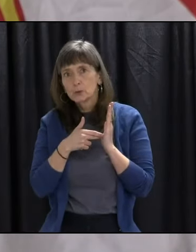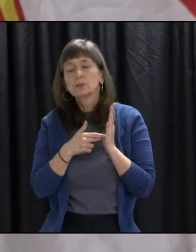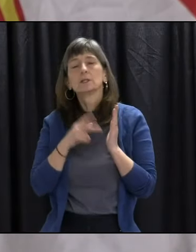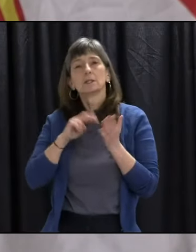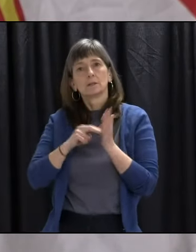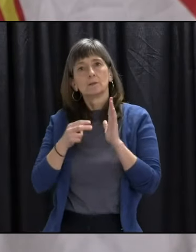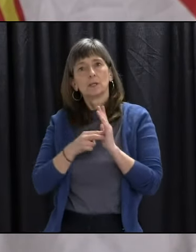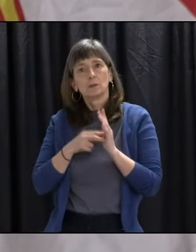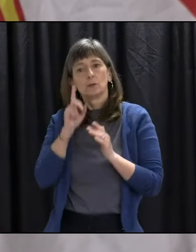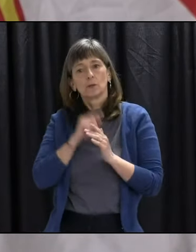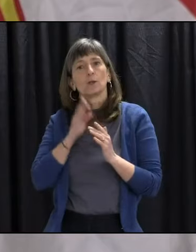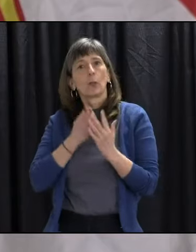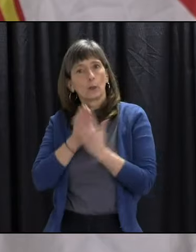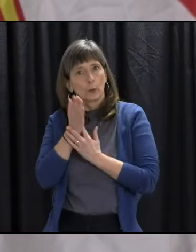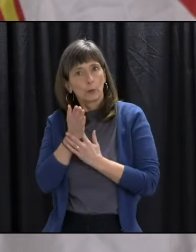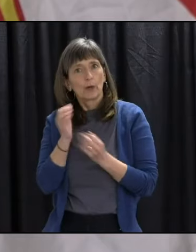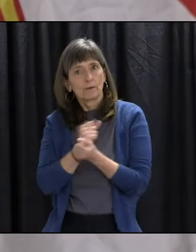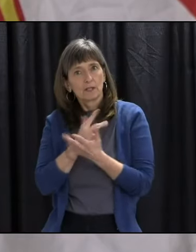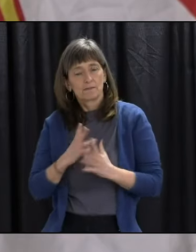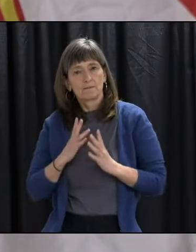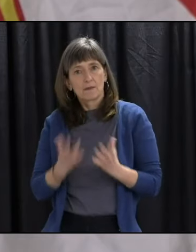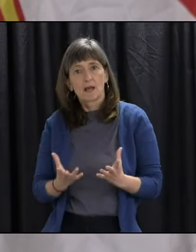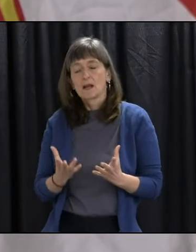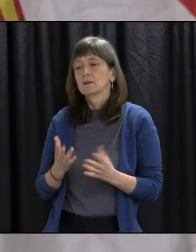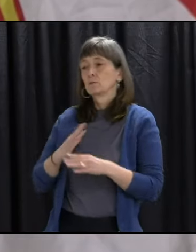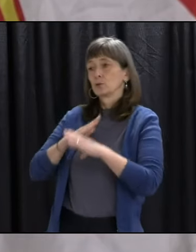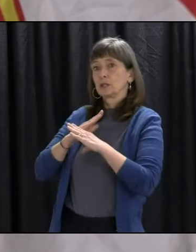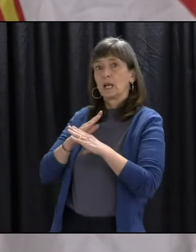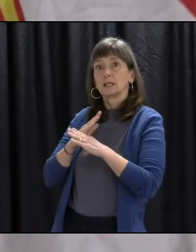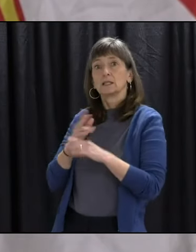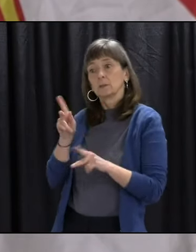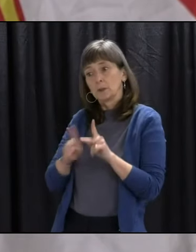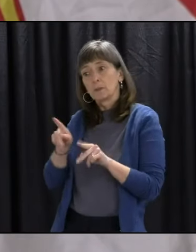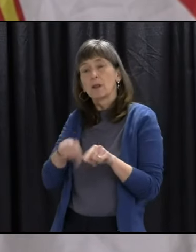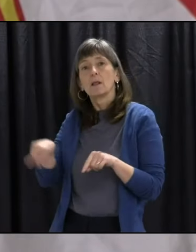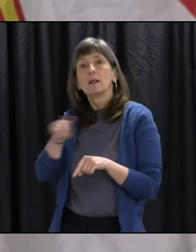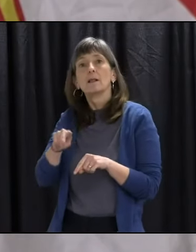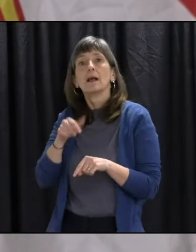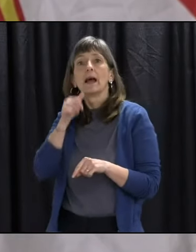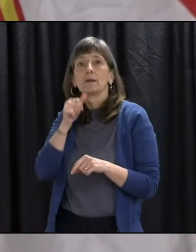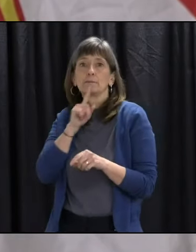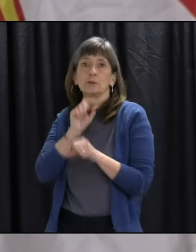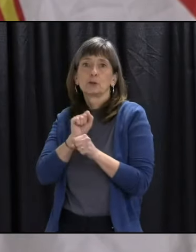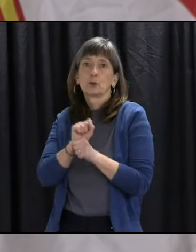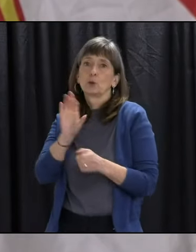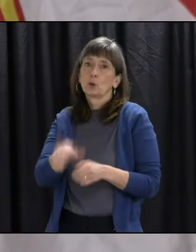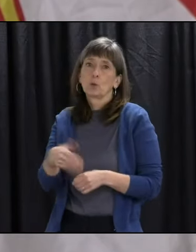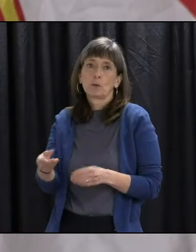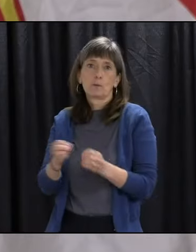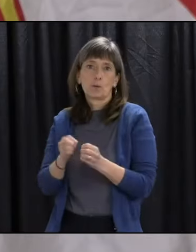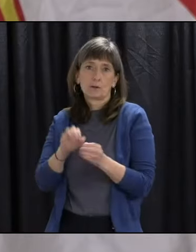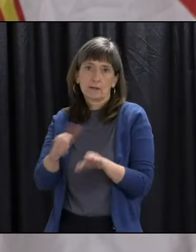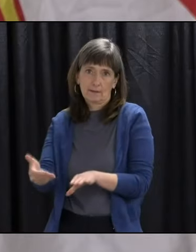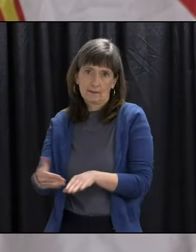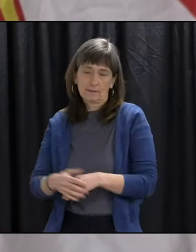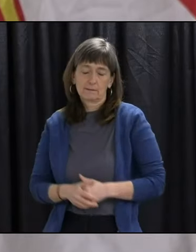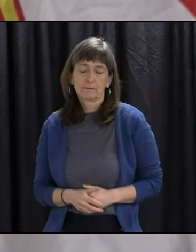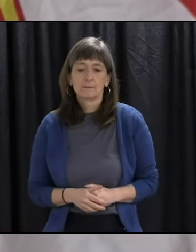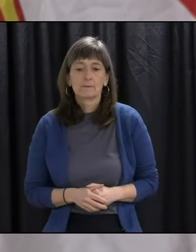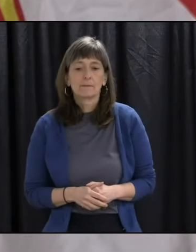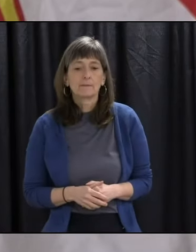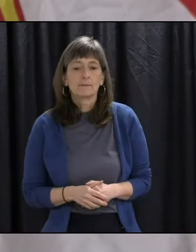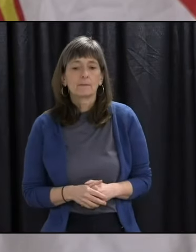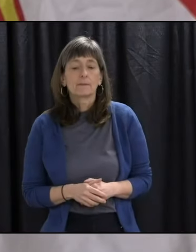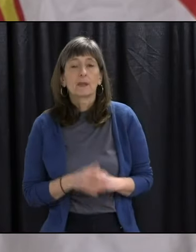vulnerable populations, and help spare more families from the pain of losing loved ones to this disease. In addition to the public